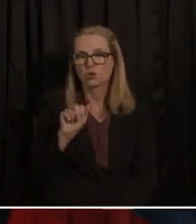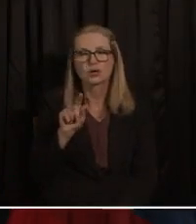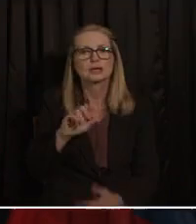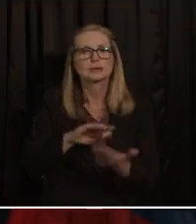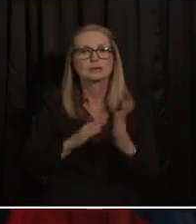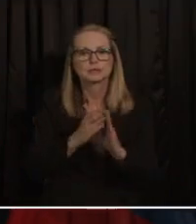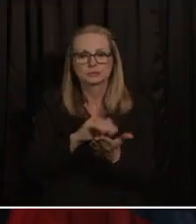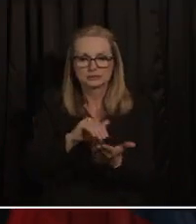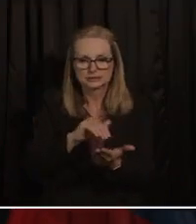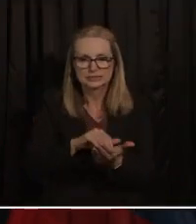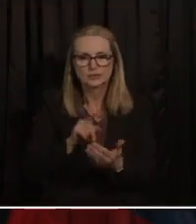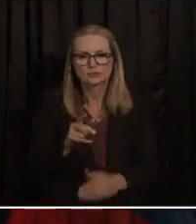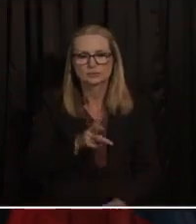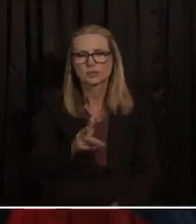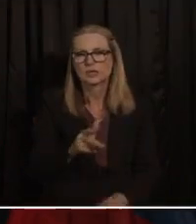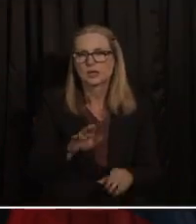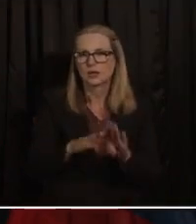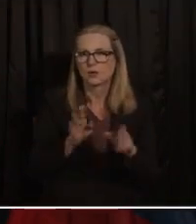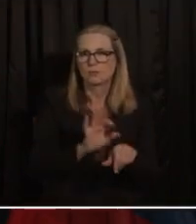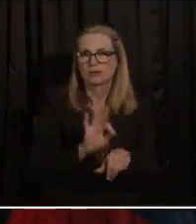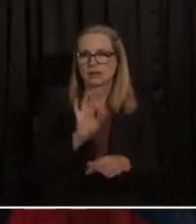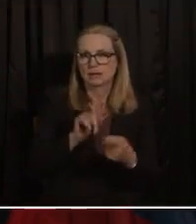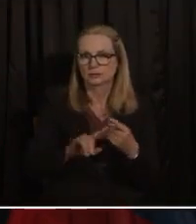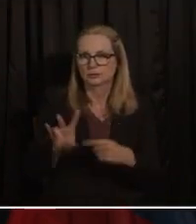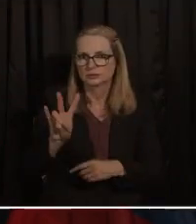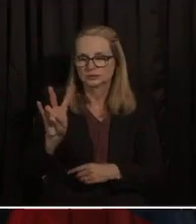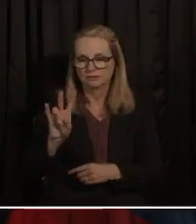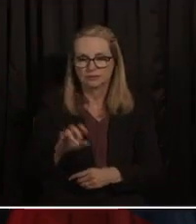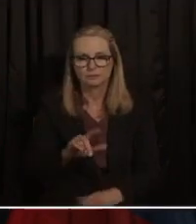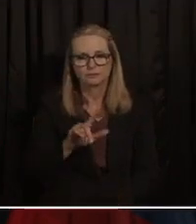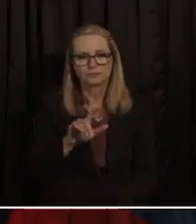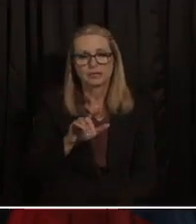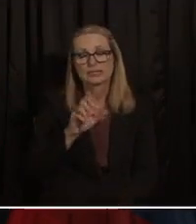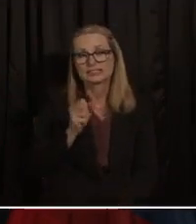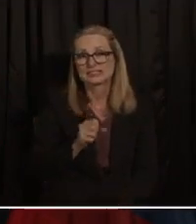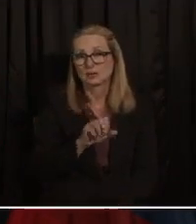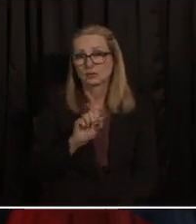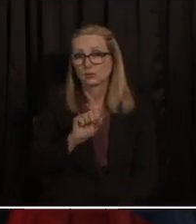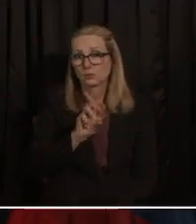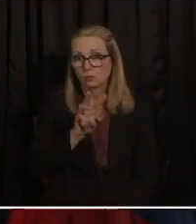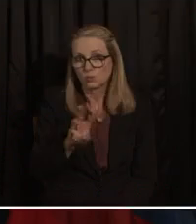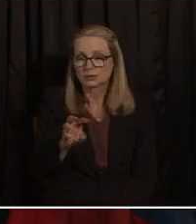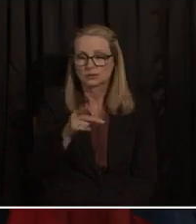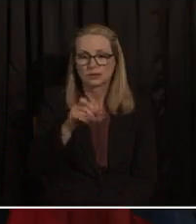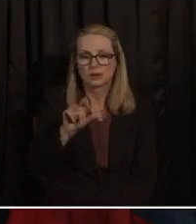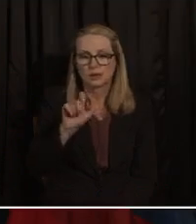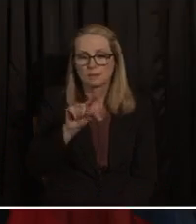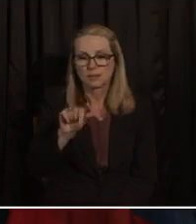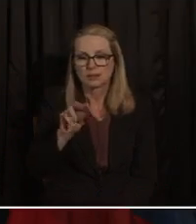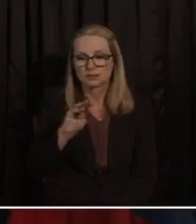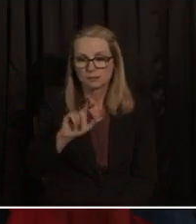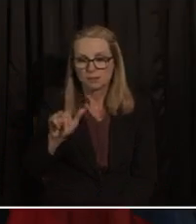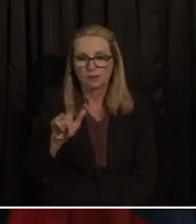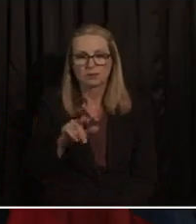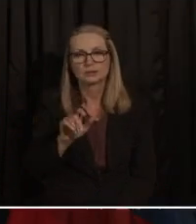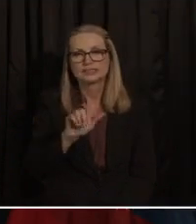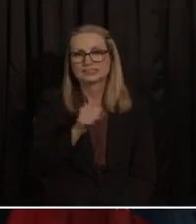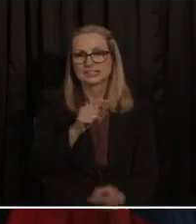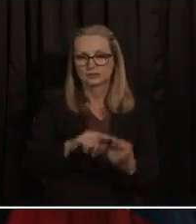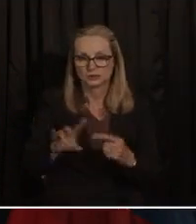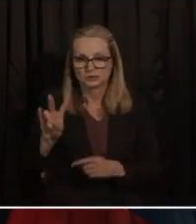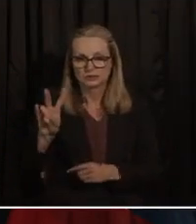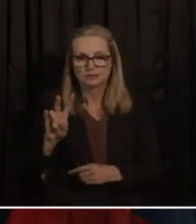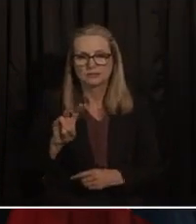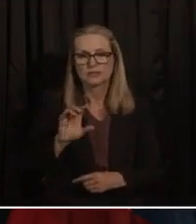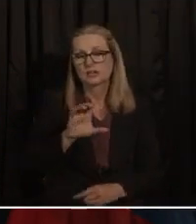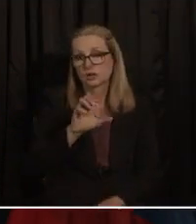Center drive-through clinic, open 9 a.m. to 7 p.m. Littleton, Southwest Plaza Mall, 10 a.m. to 7 p.m. In Colorado Springs, Chapel Hills